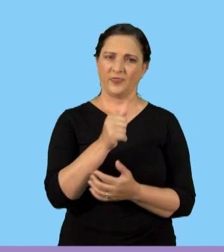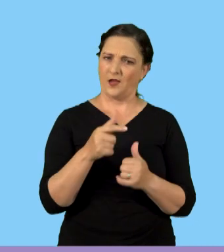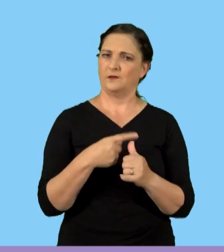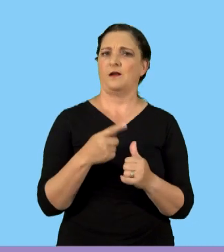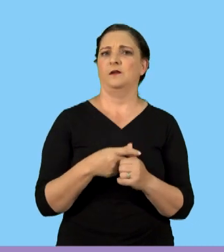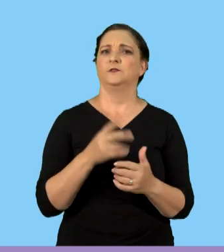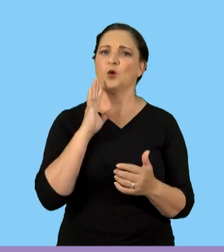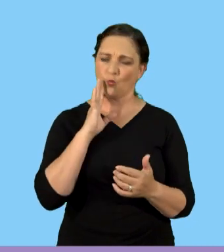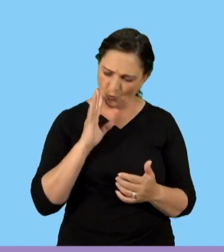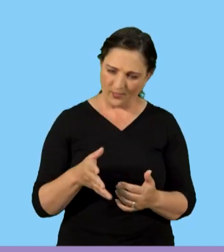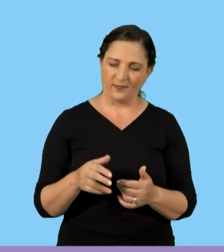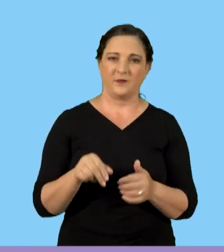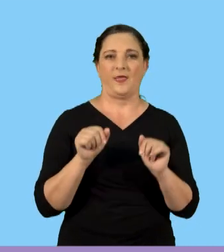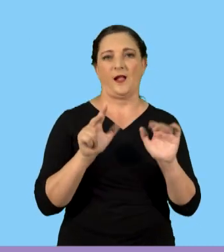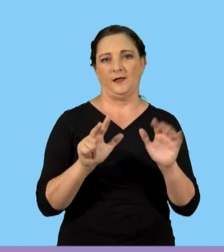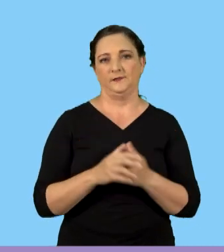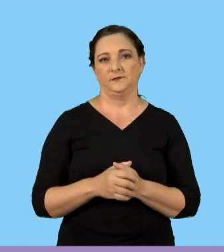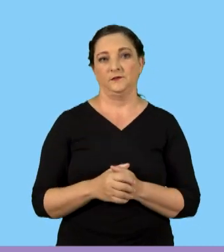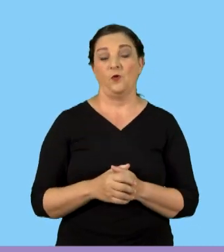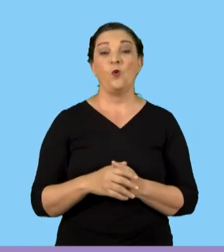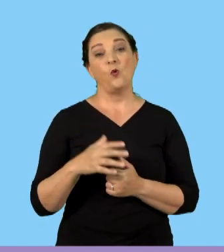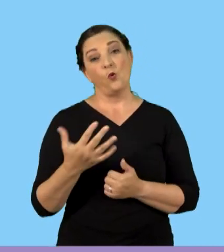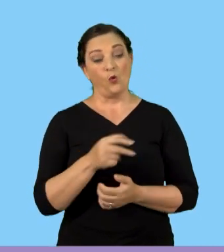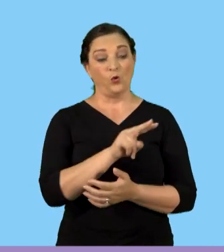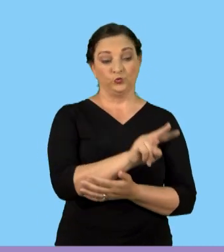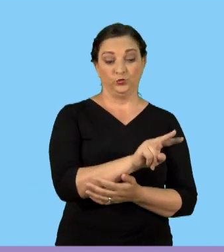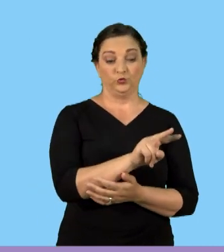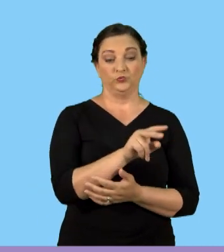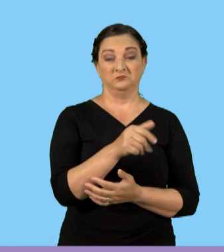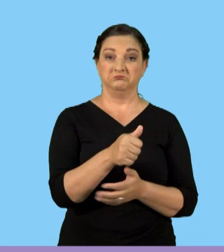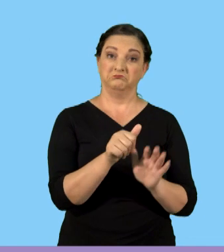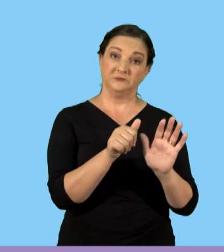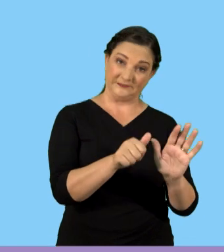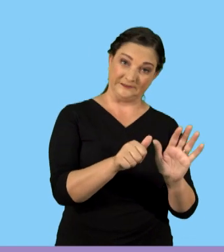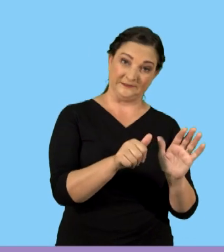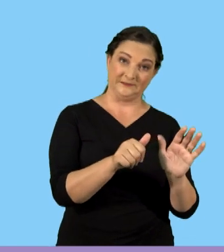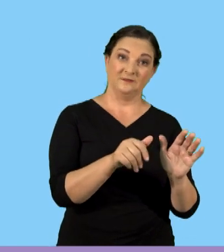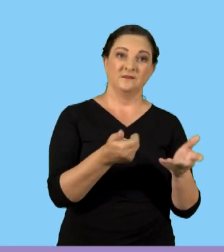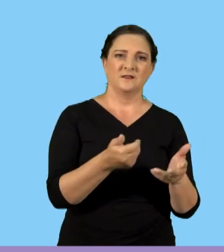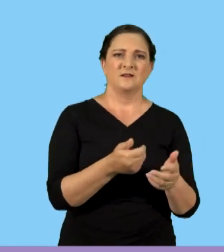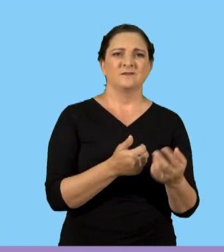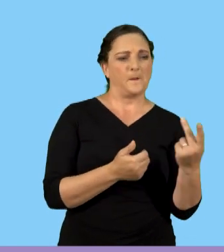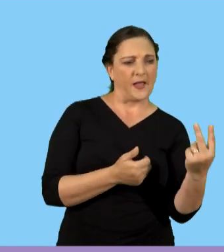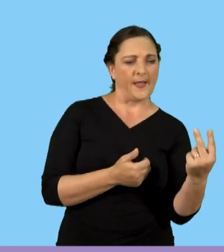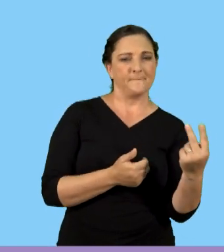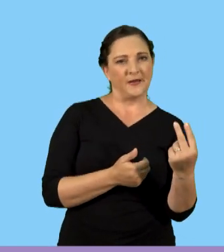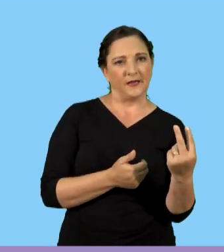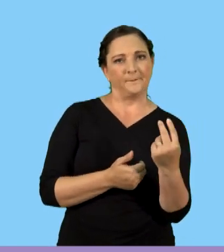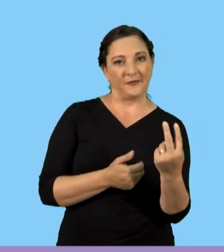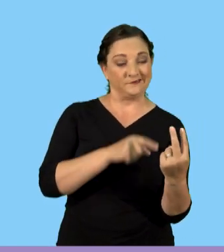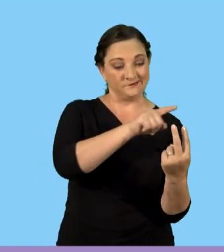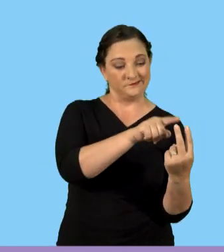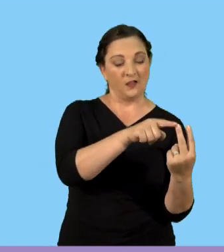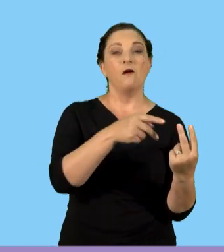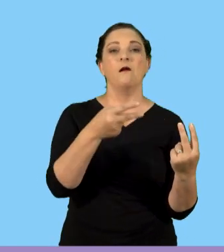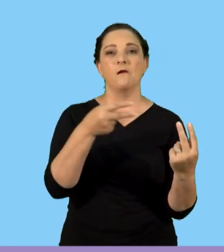the answer will be 8 when we add them. Another possible pair is 2 and 6, etc. going on. So these are the pairs that make